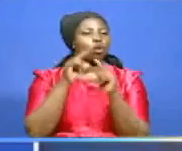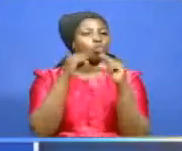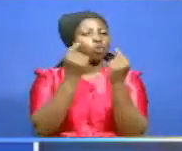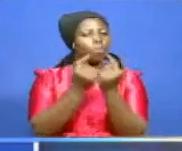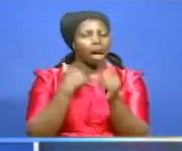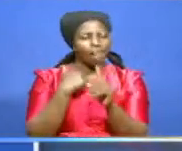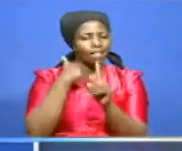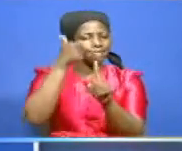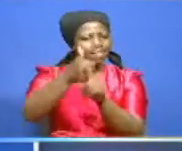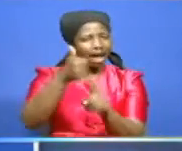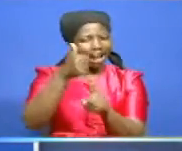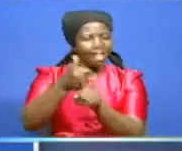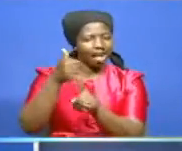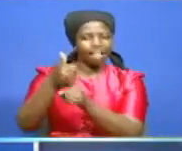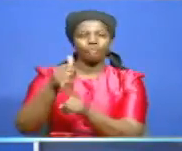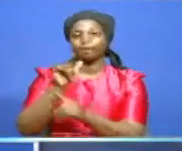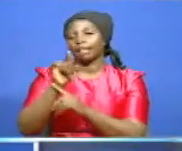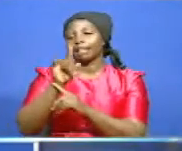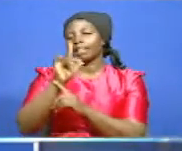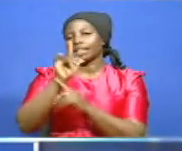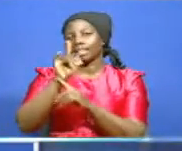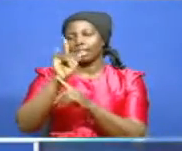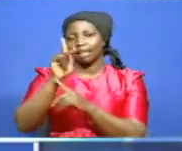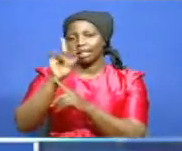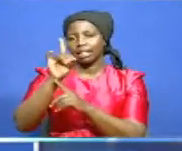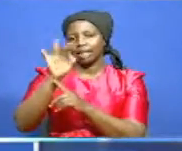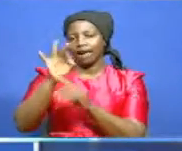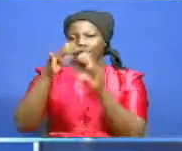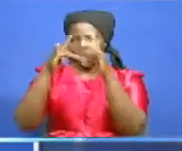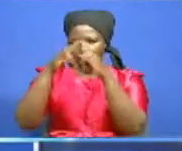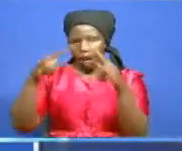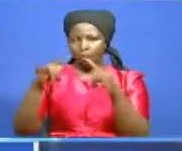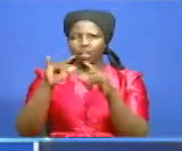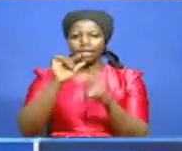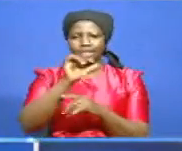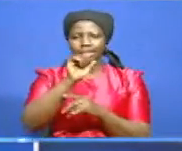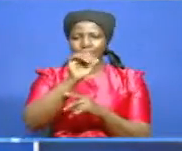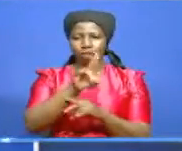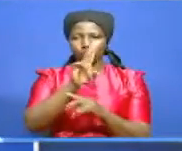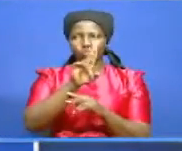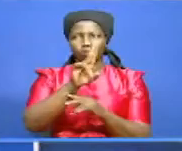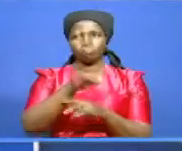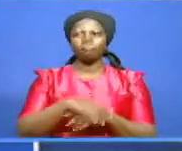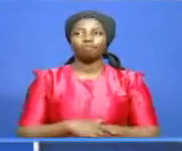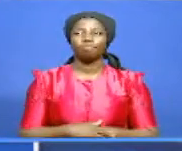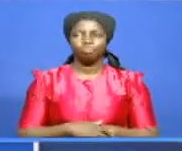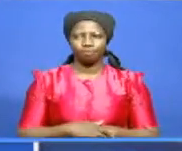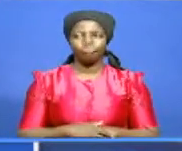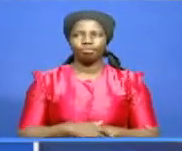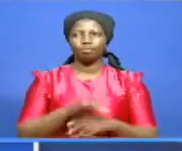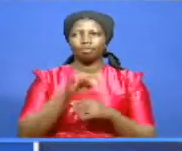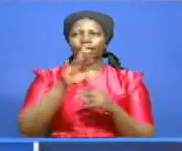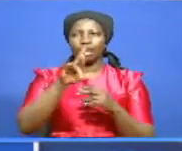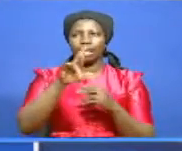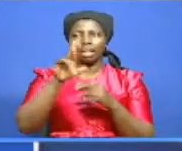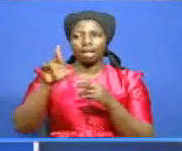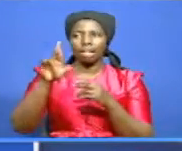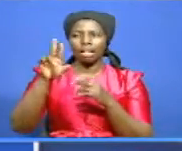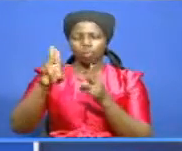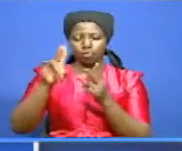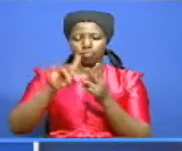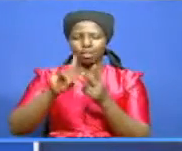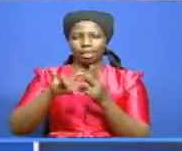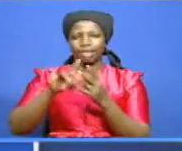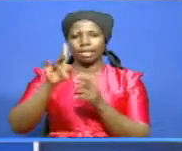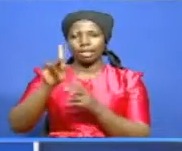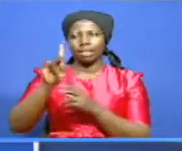attacked camps belonging to the Kenya Defence Forces General Service Unit, Rapid Deployment Unit and Kenya Forest Service, holding